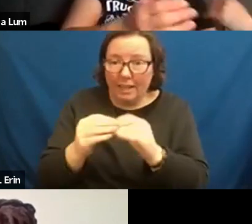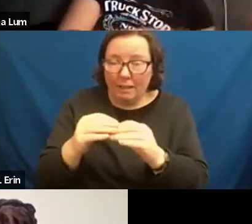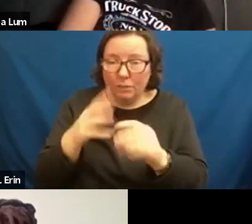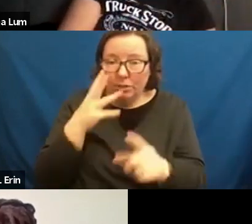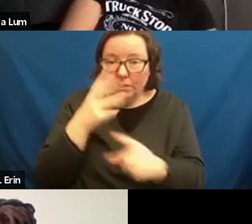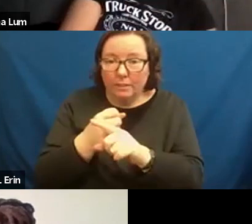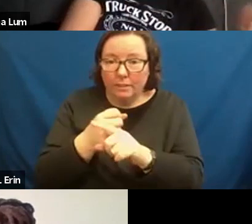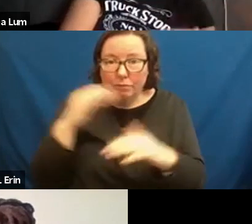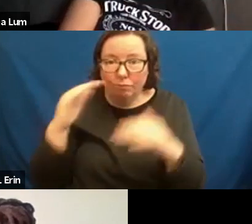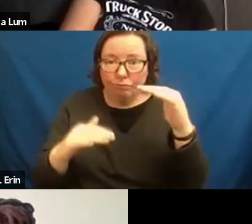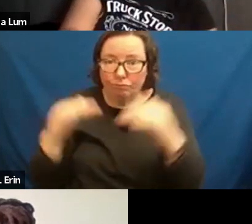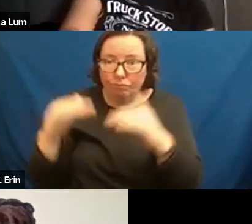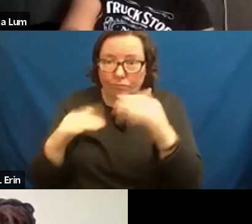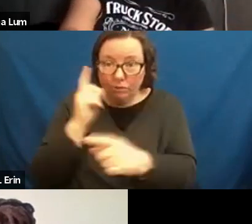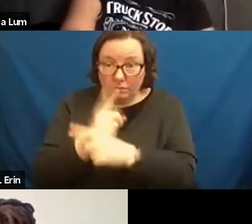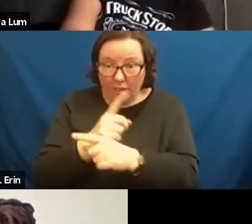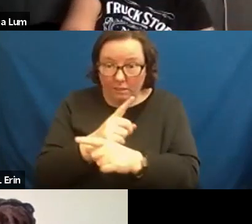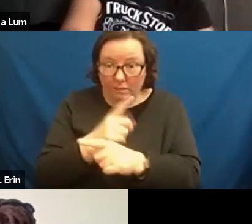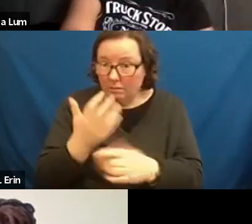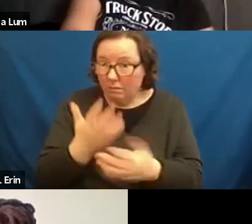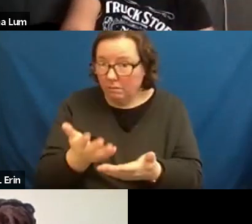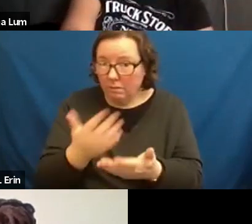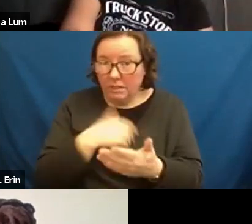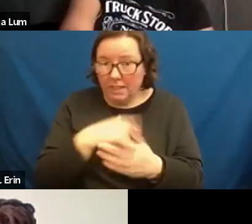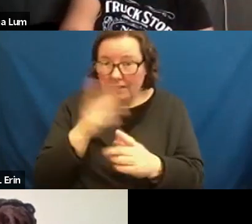impacted that distribution?